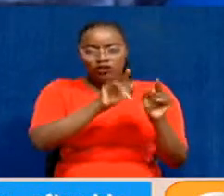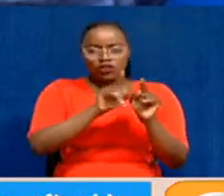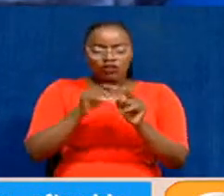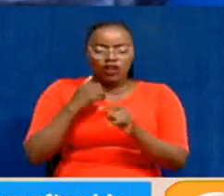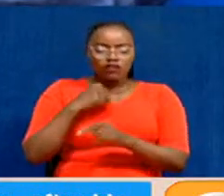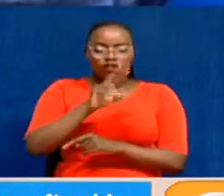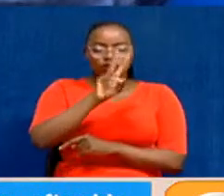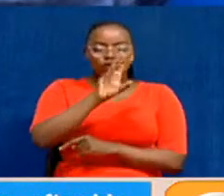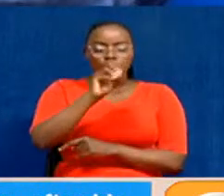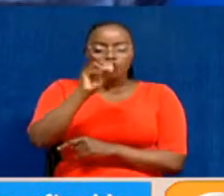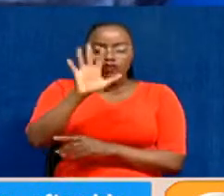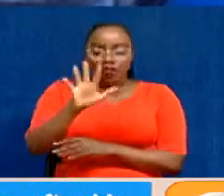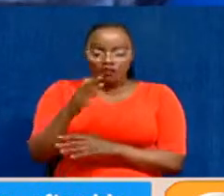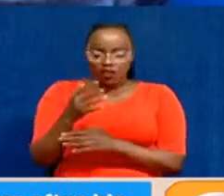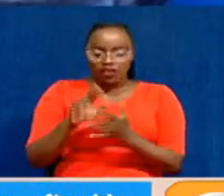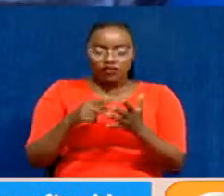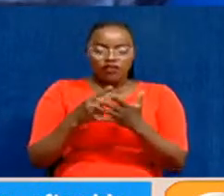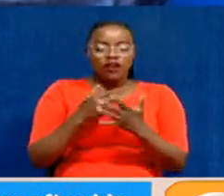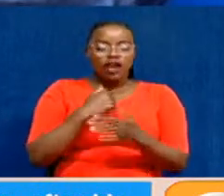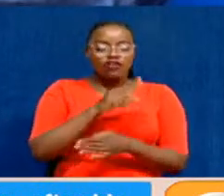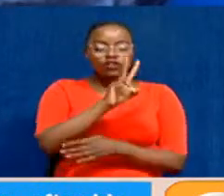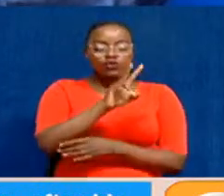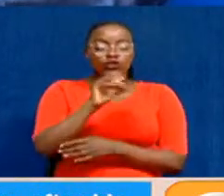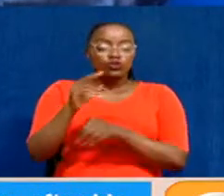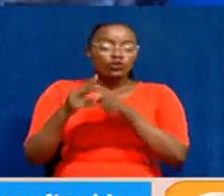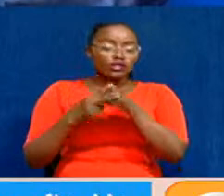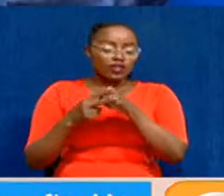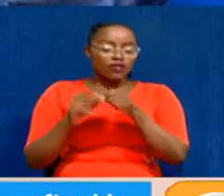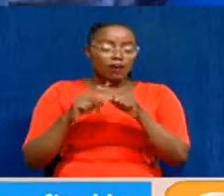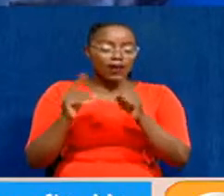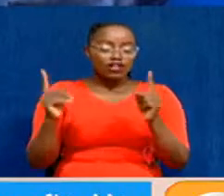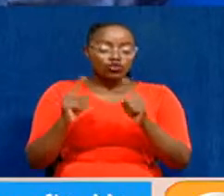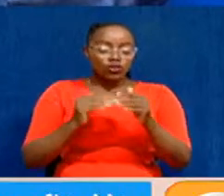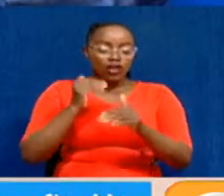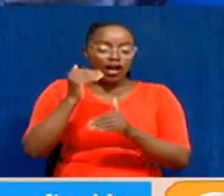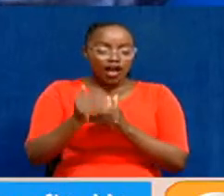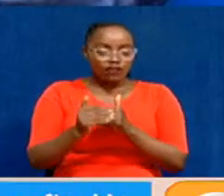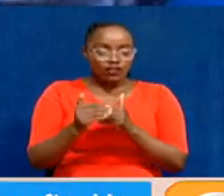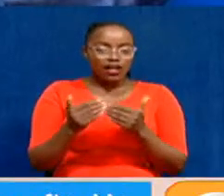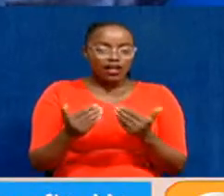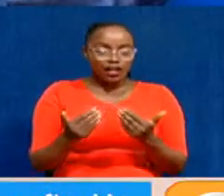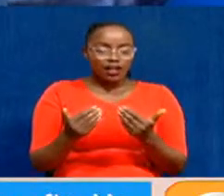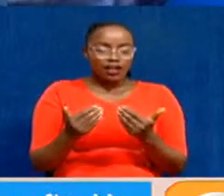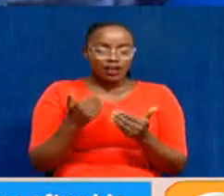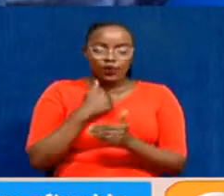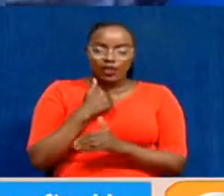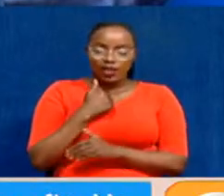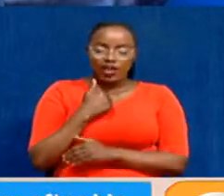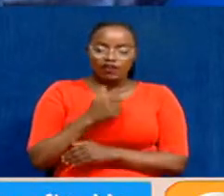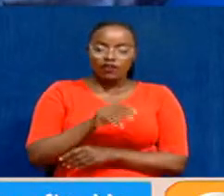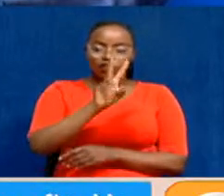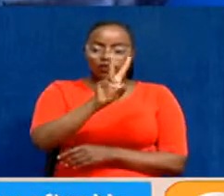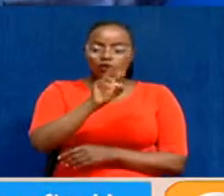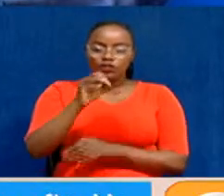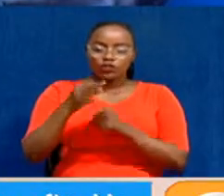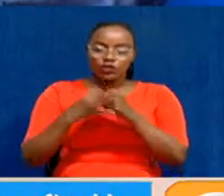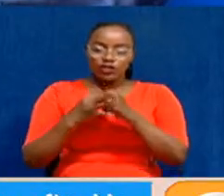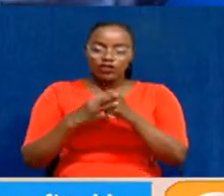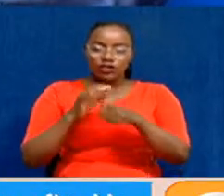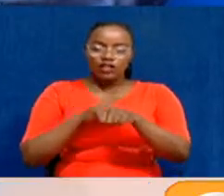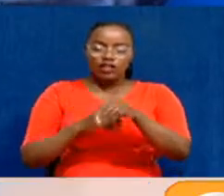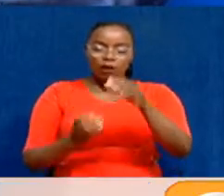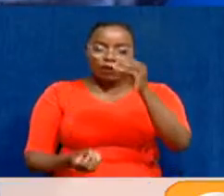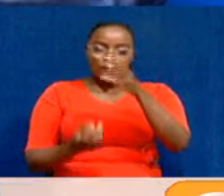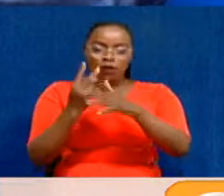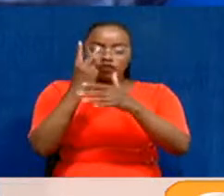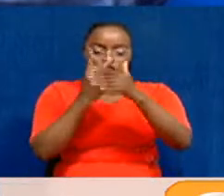the 2005 failed referendum. And then there was 2007. But shortly after that, then there was 2008 when he launched